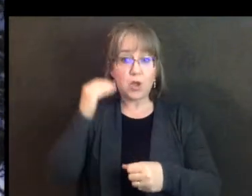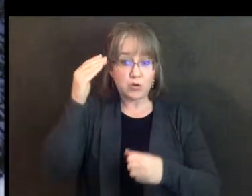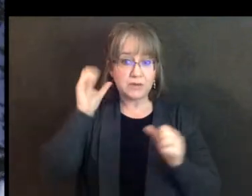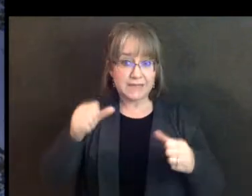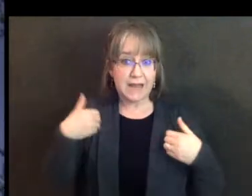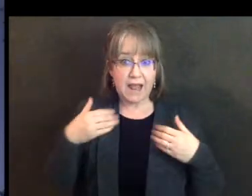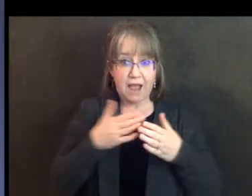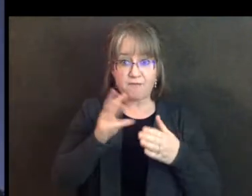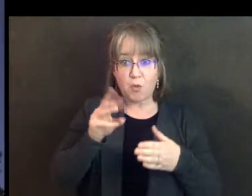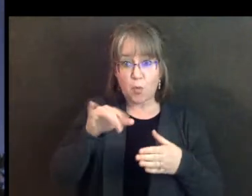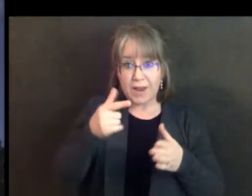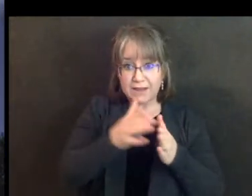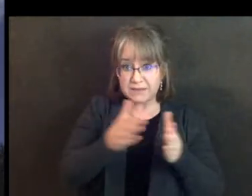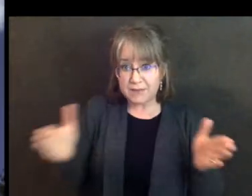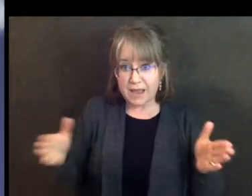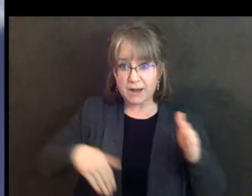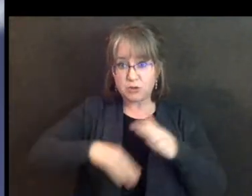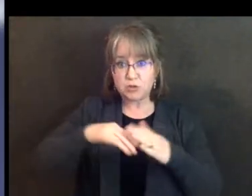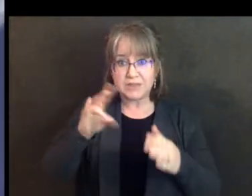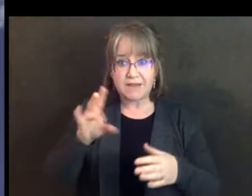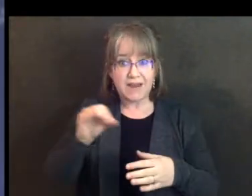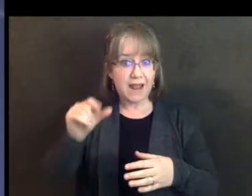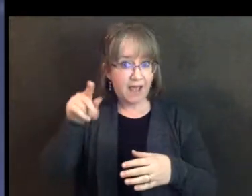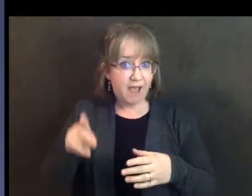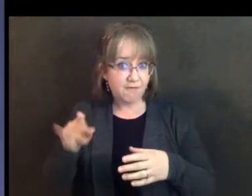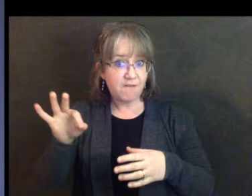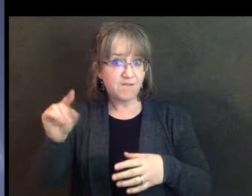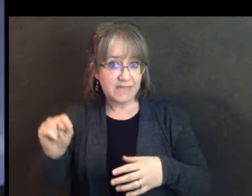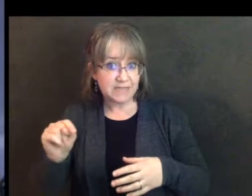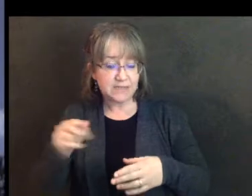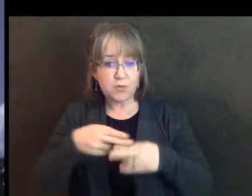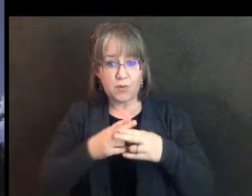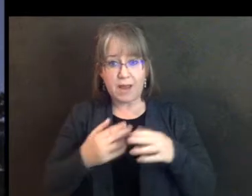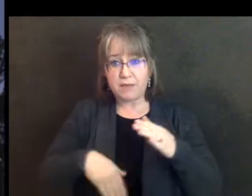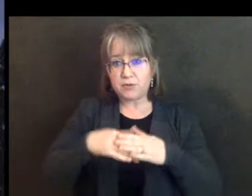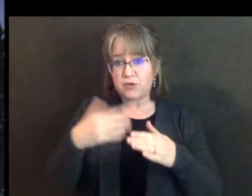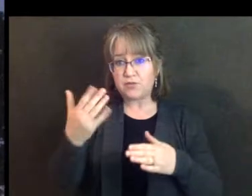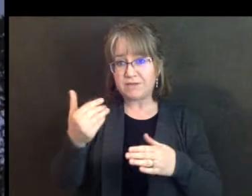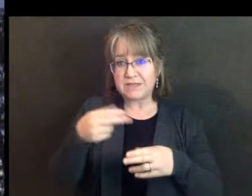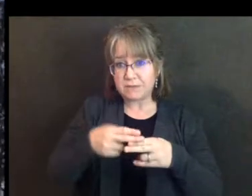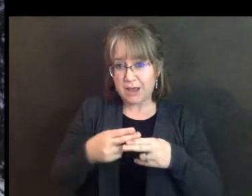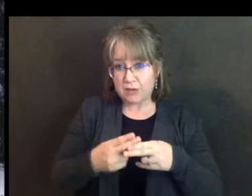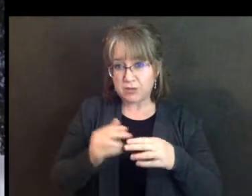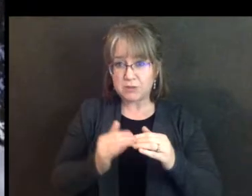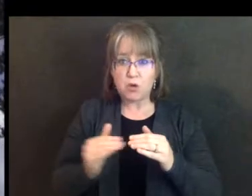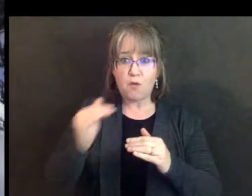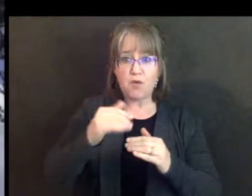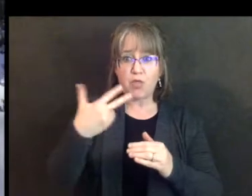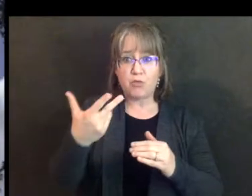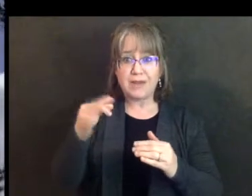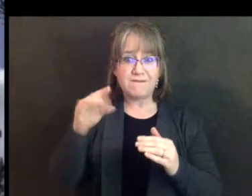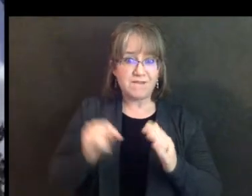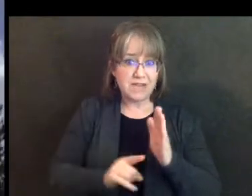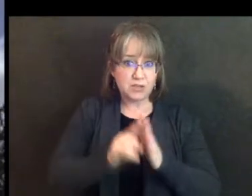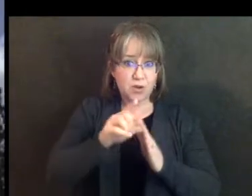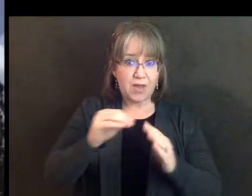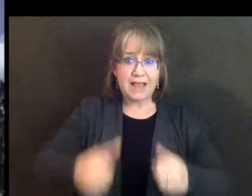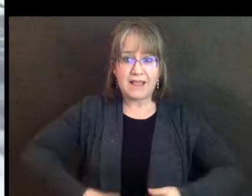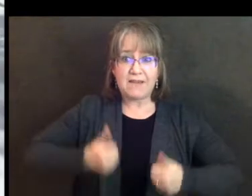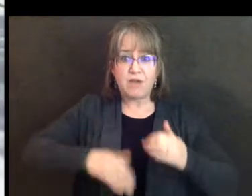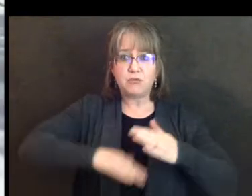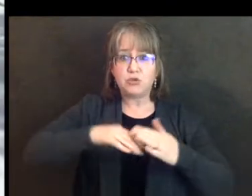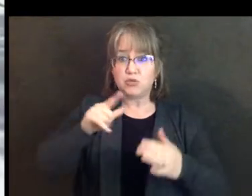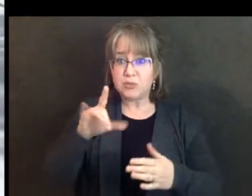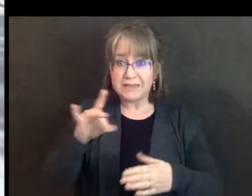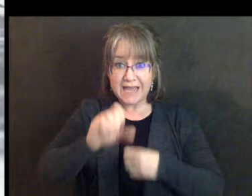7.5 feet, weigh up to 15 pounds, be over 3 feet tall, and live up to 28 years. That's pretty